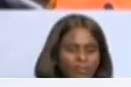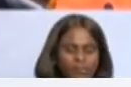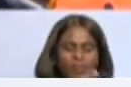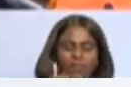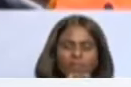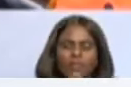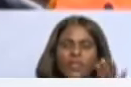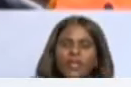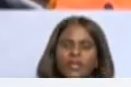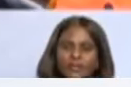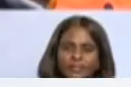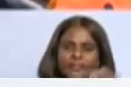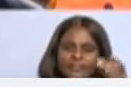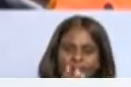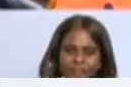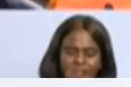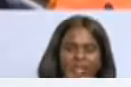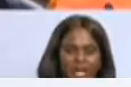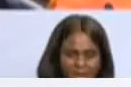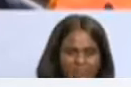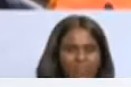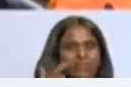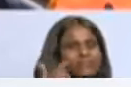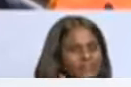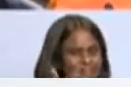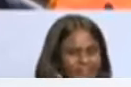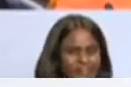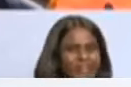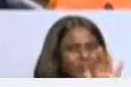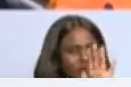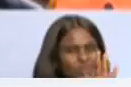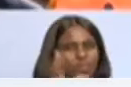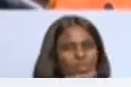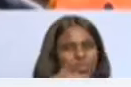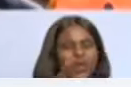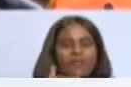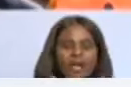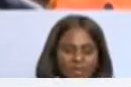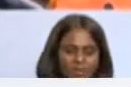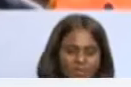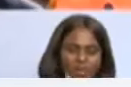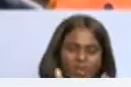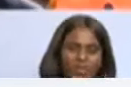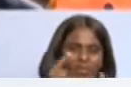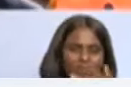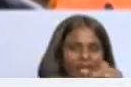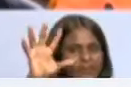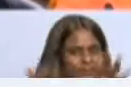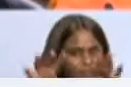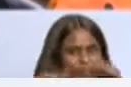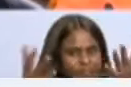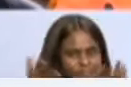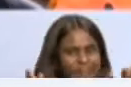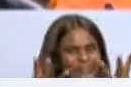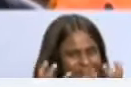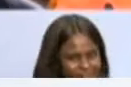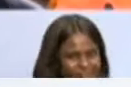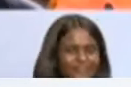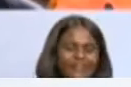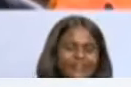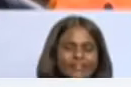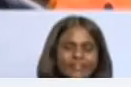economic growth, has been severely, as indicated already, affected by the drought. The electricity subsector, which